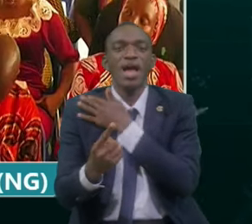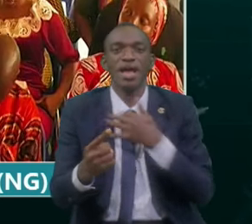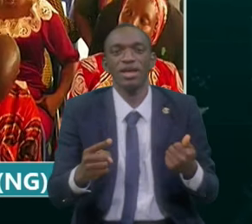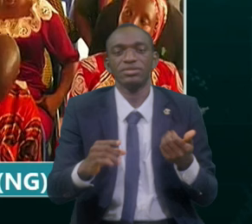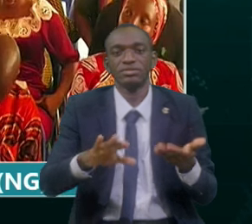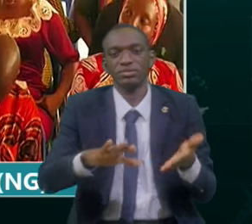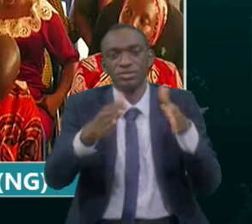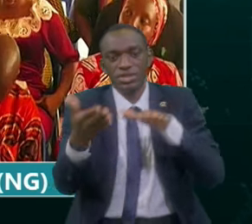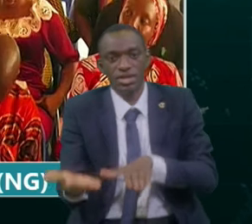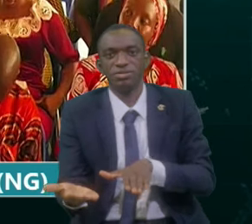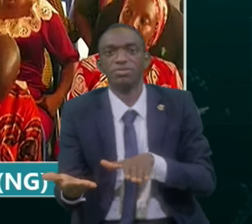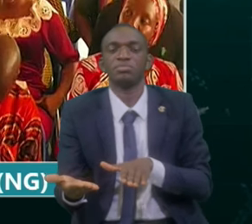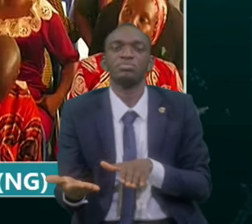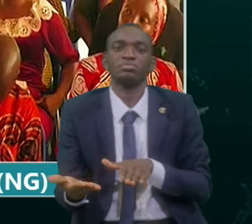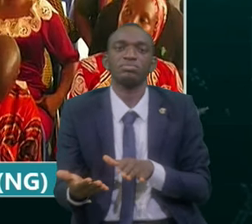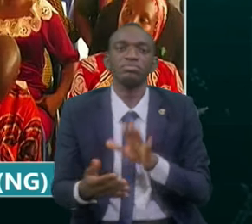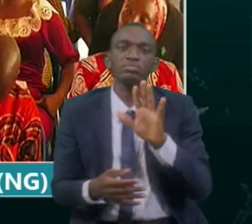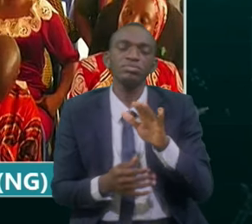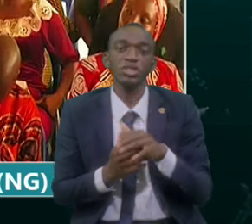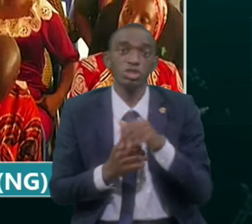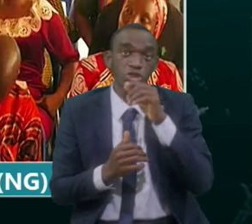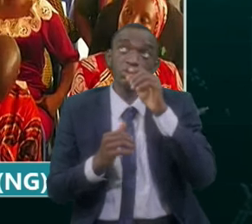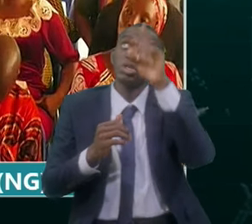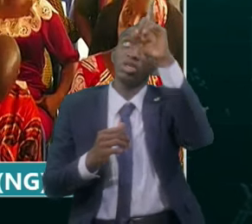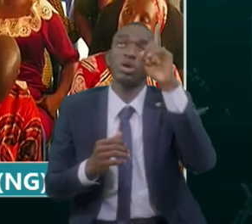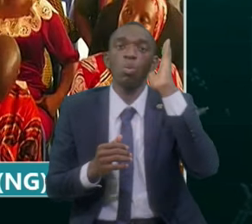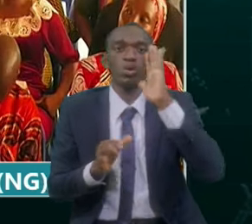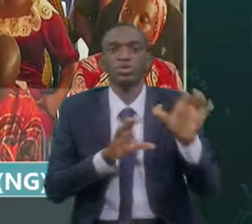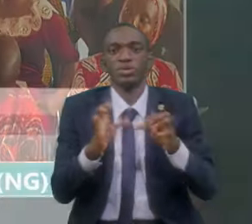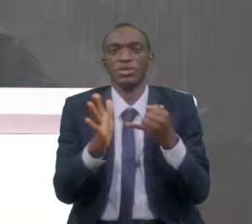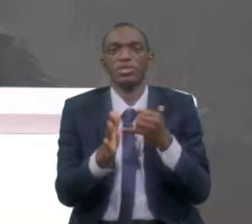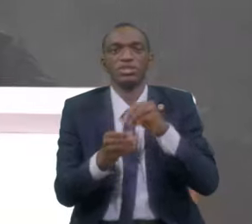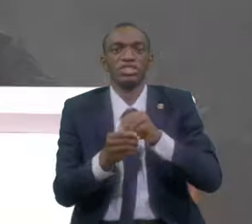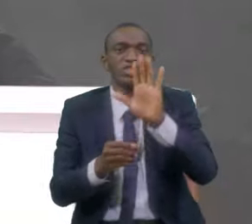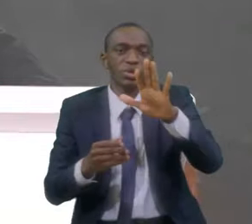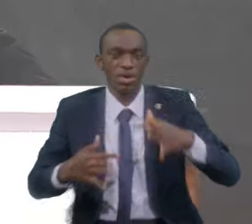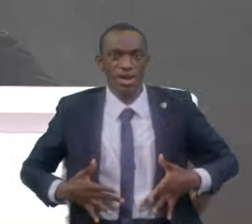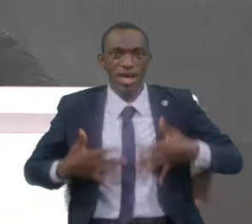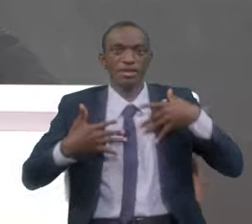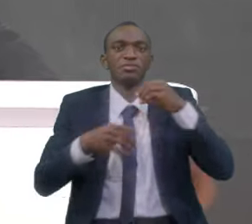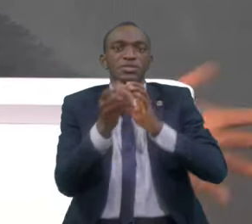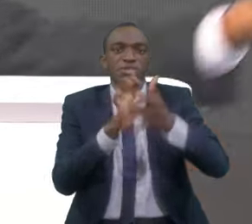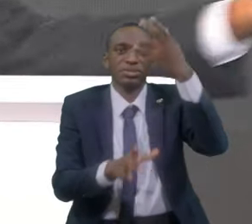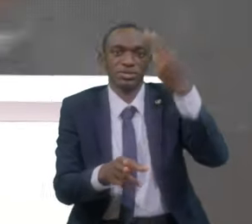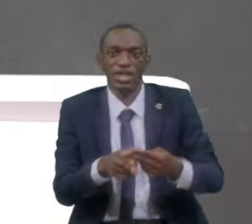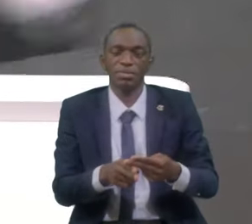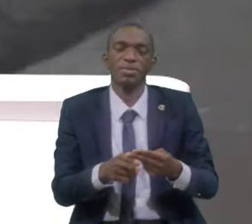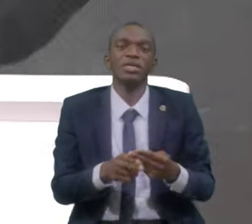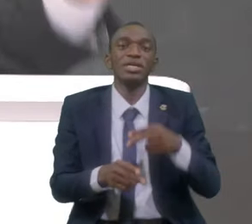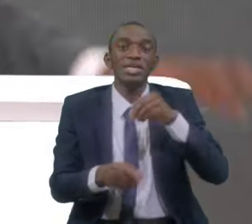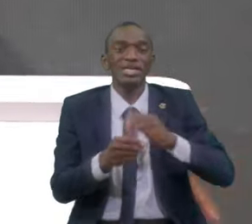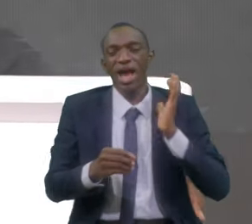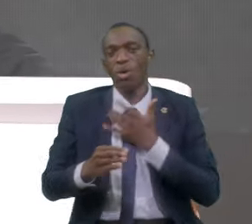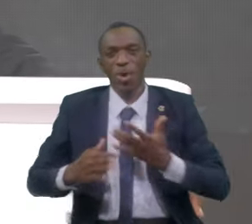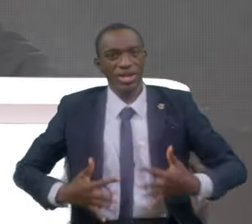and death. He will do it. In your life, he will do it. In our